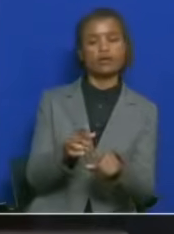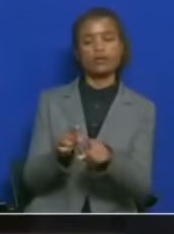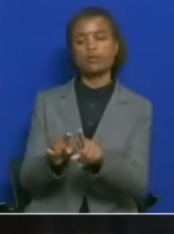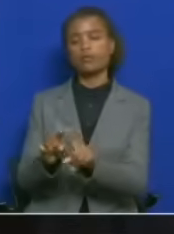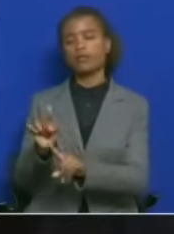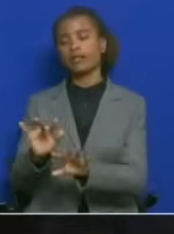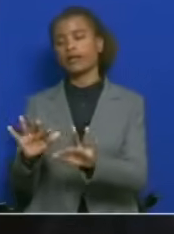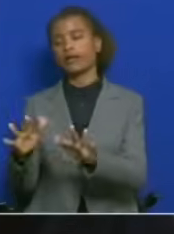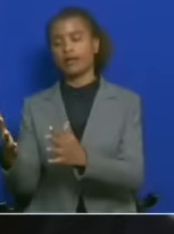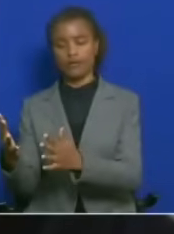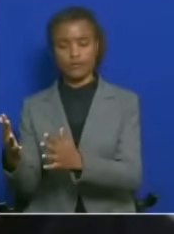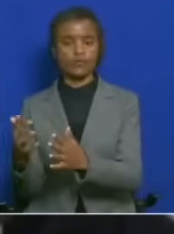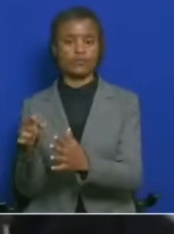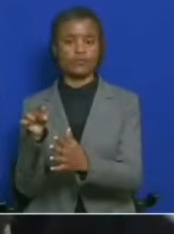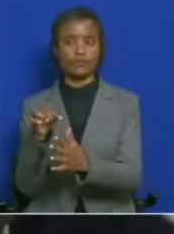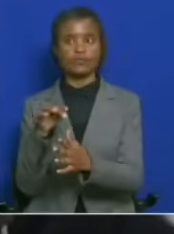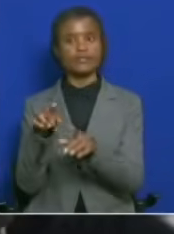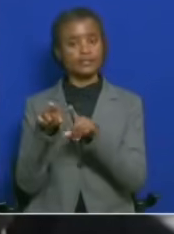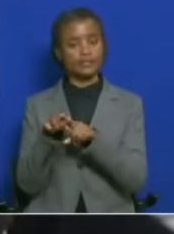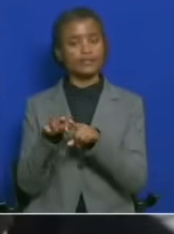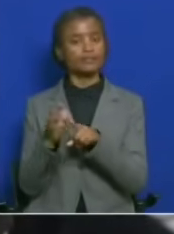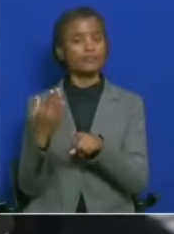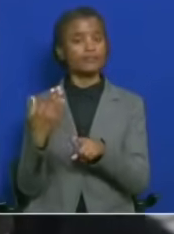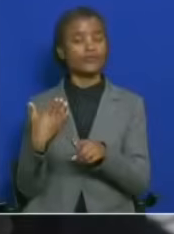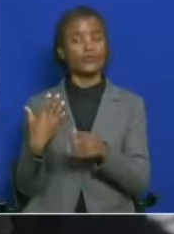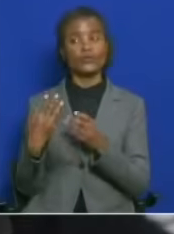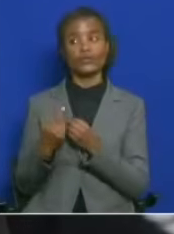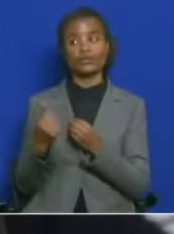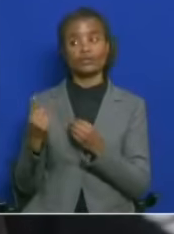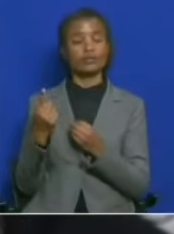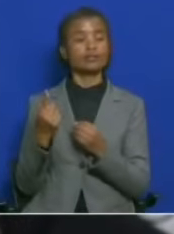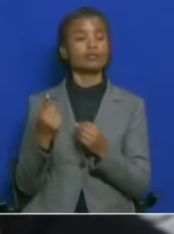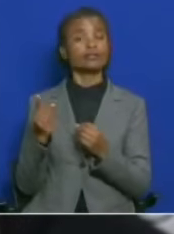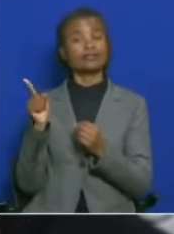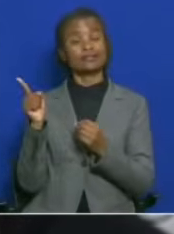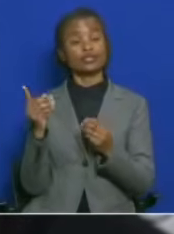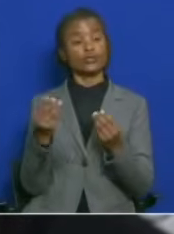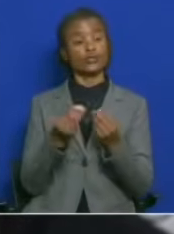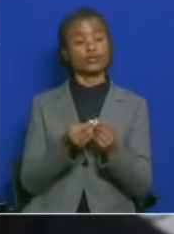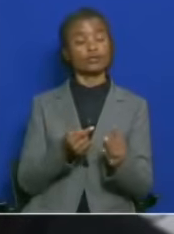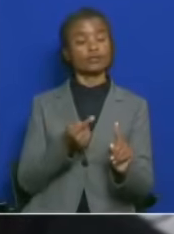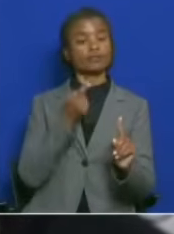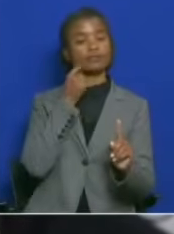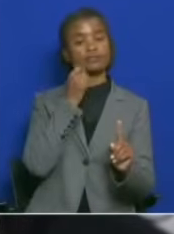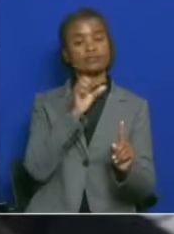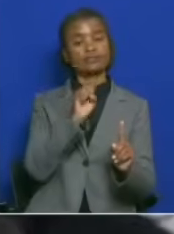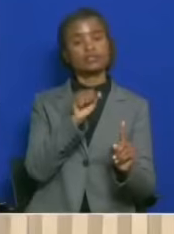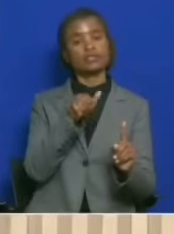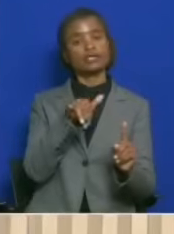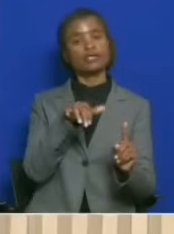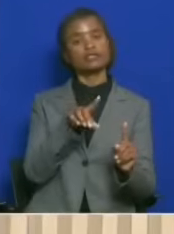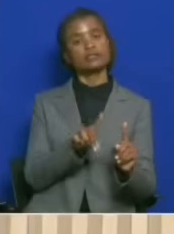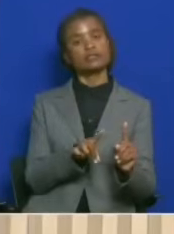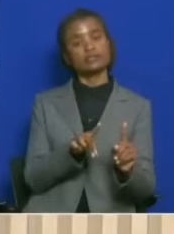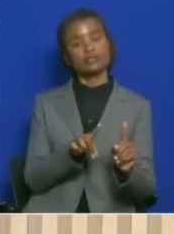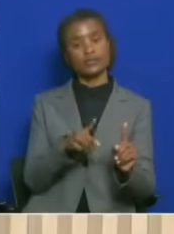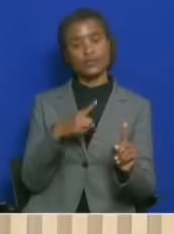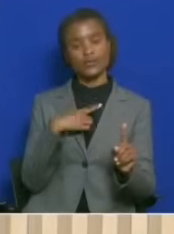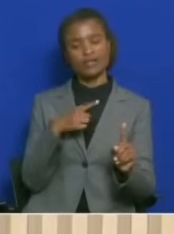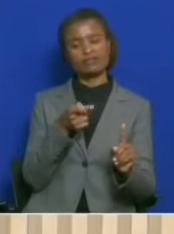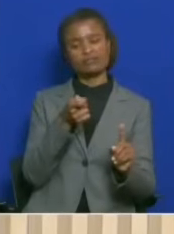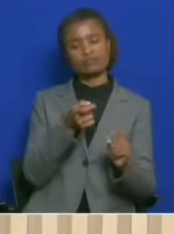we saw in the chats with Mr. Sayed. So it's a small diversion to show you there's another conversation about a